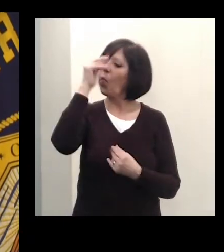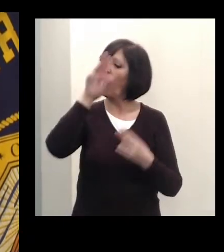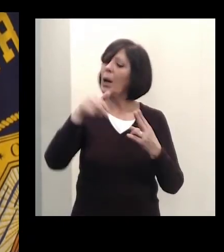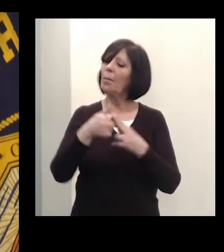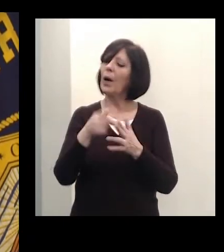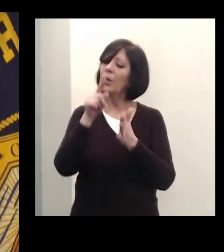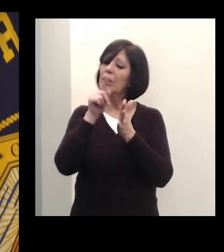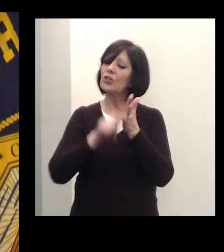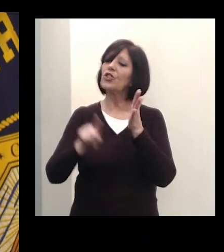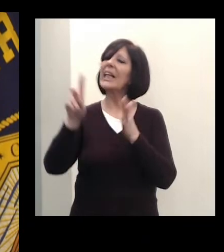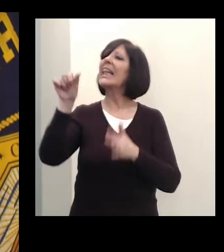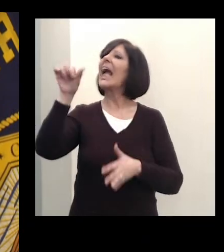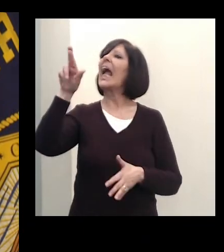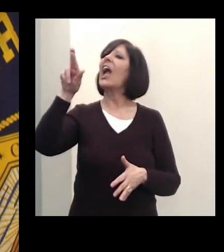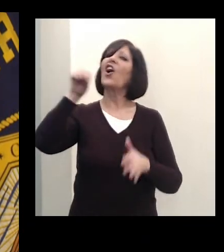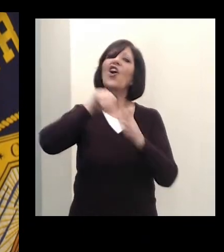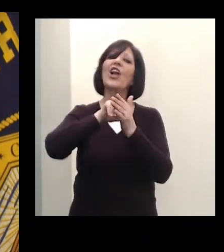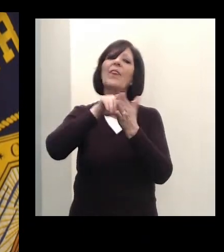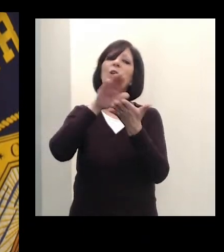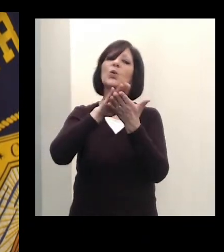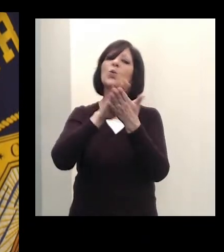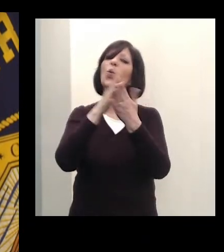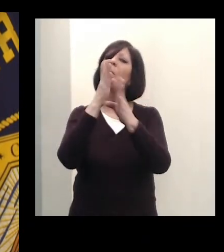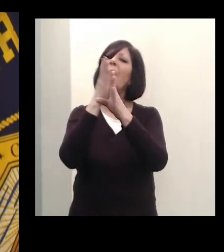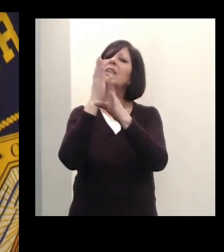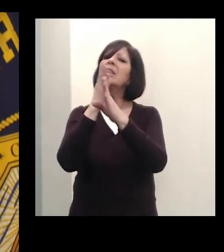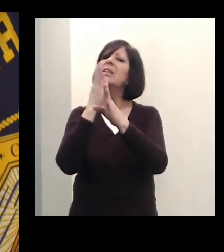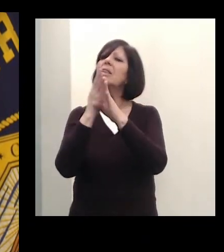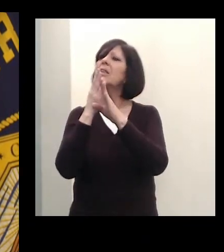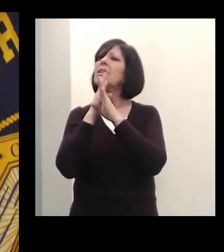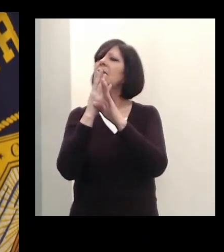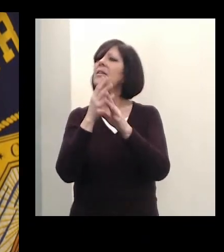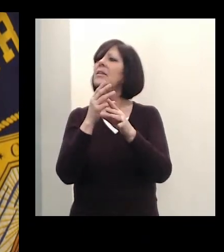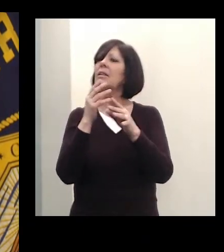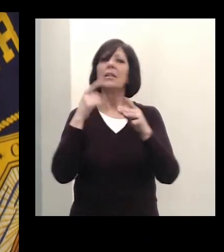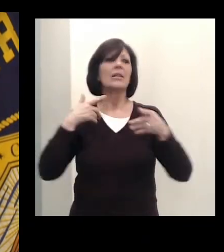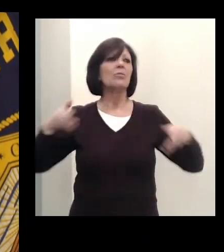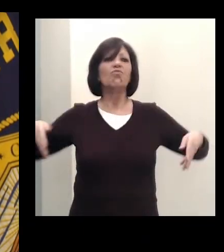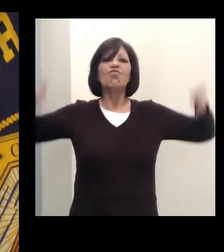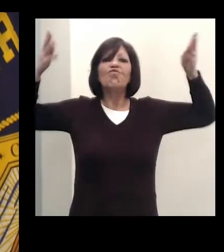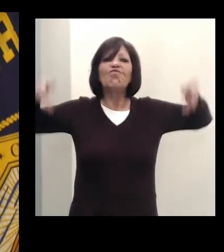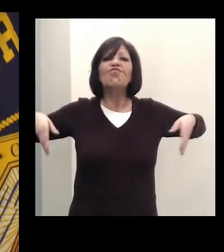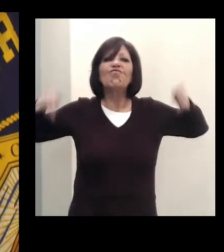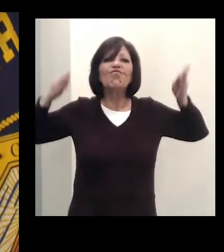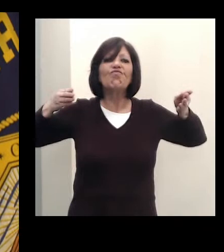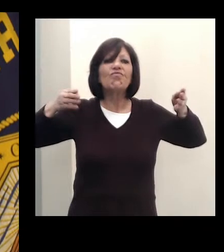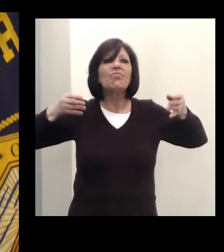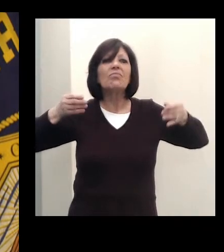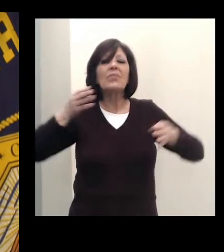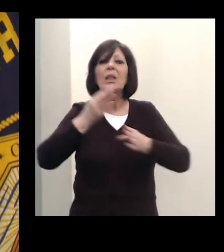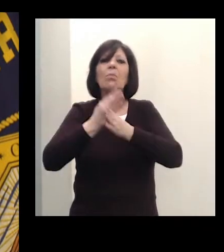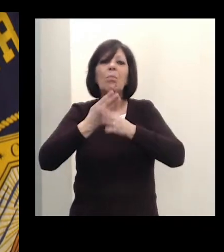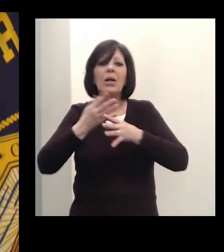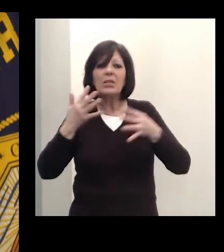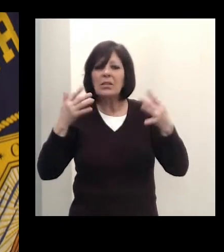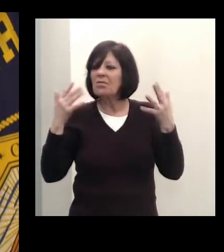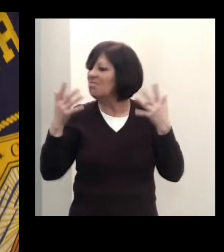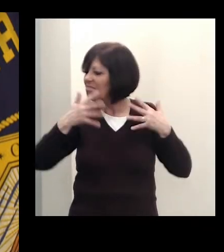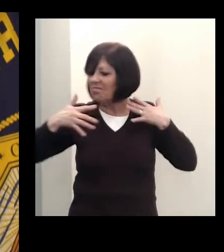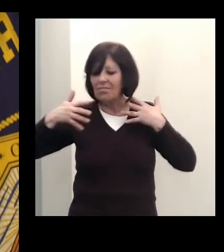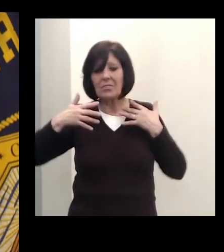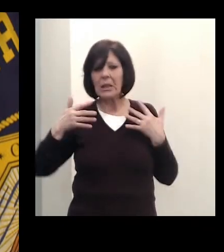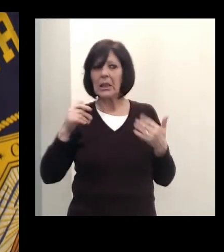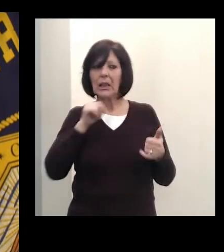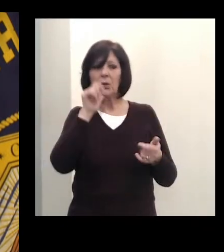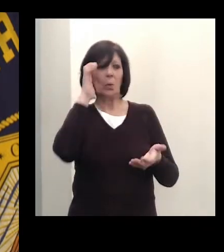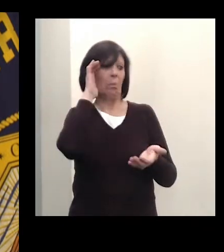in some of the school buses? Because obviously they're riding around with windows closed at this time of year. I don't believe that any tests have